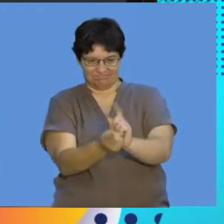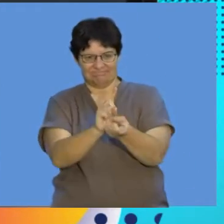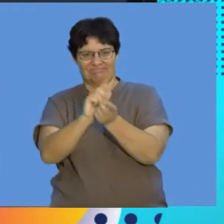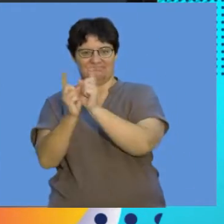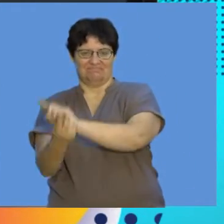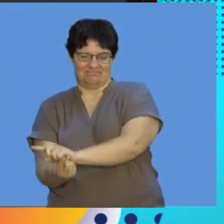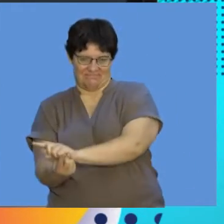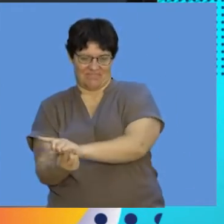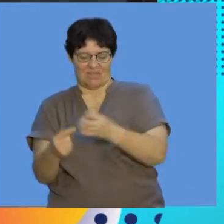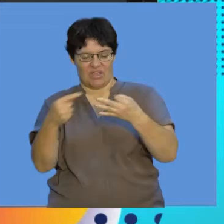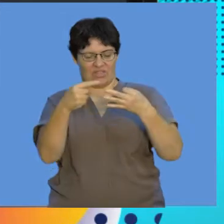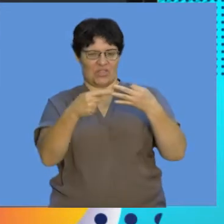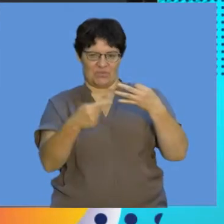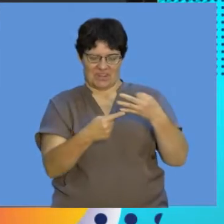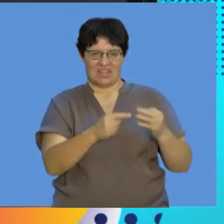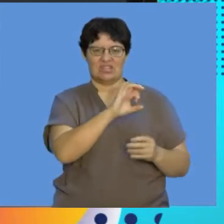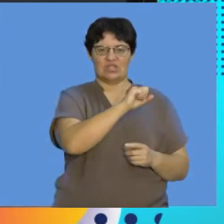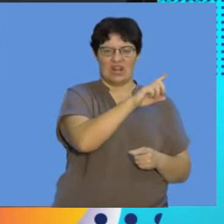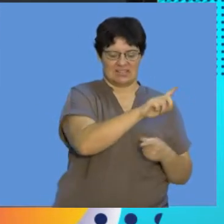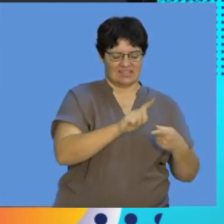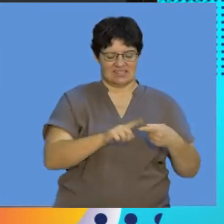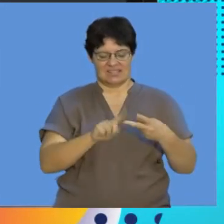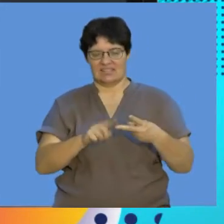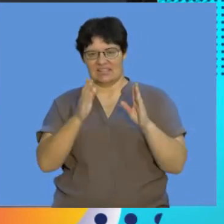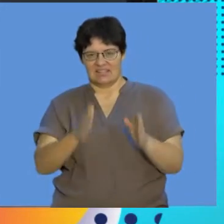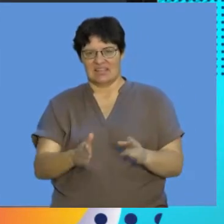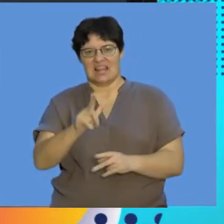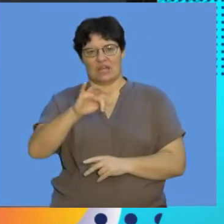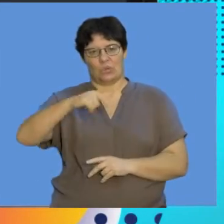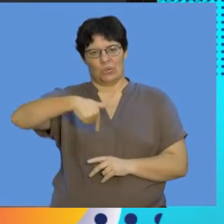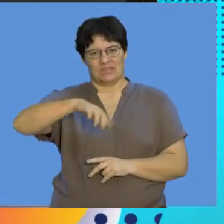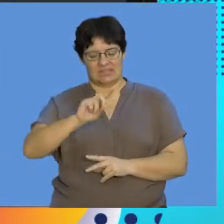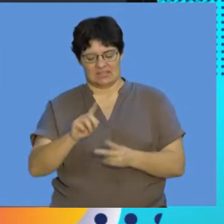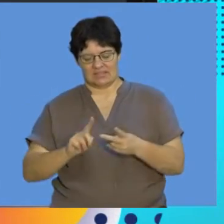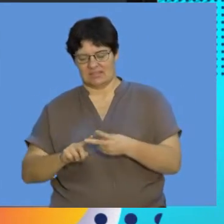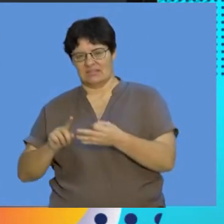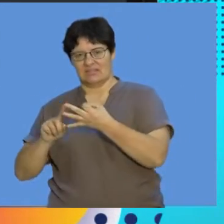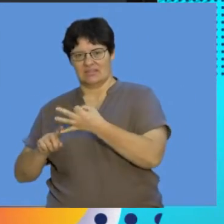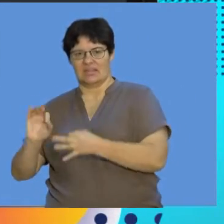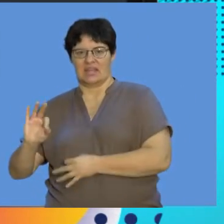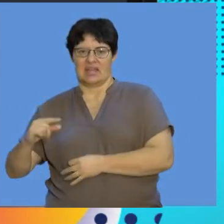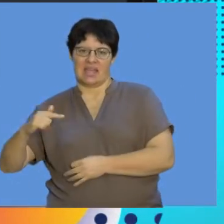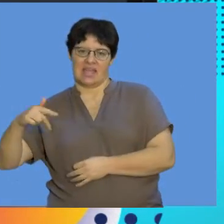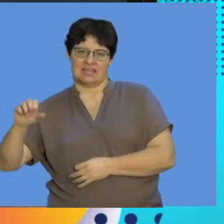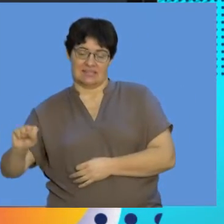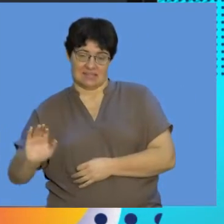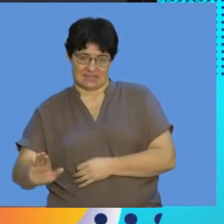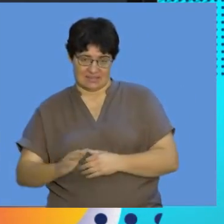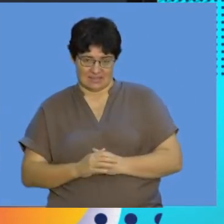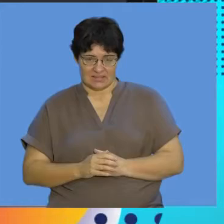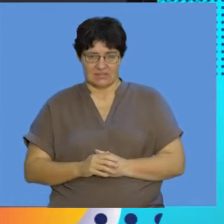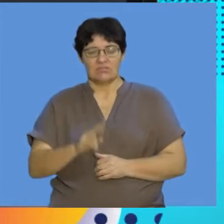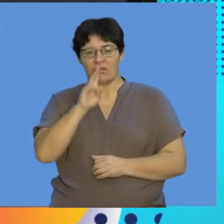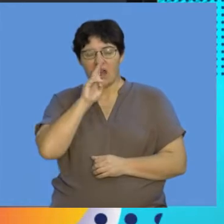three states of matter, which is the solid, liquid, gas. So we'll look at this actually, in terms of the physical properties of